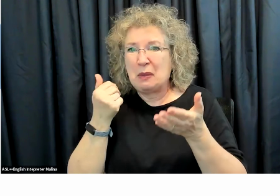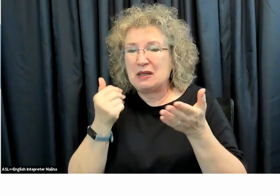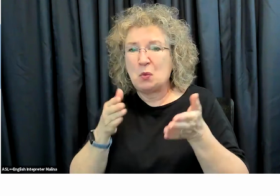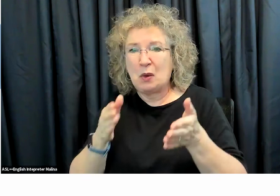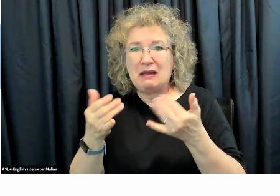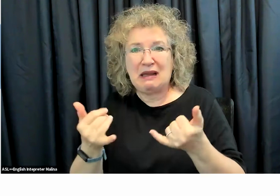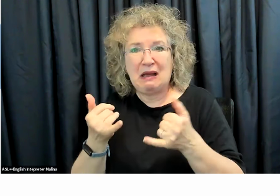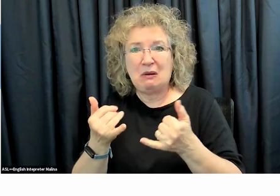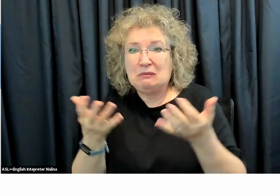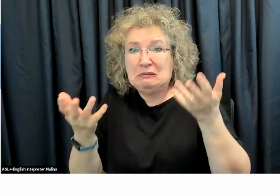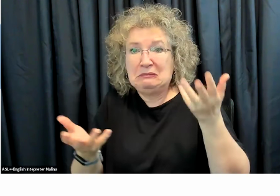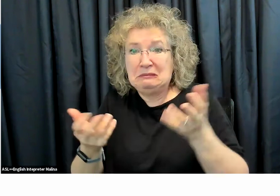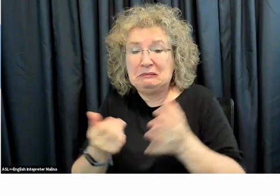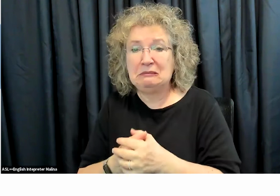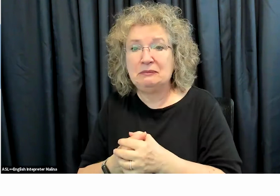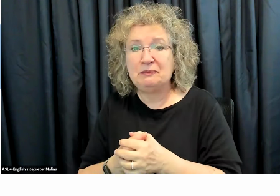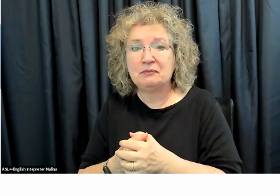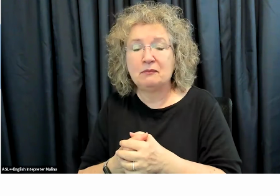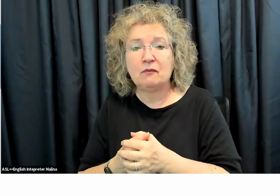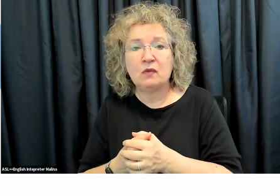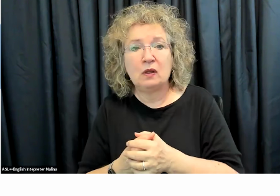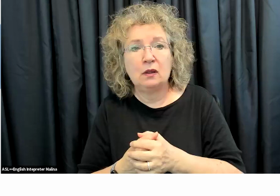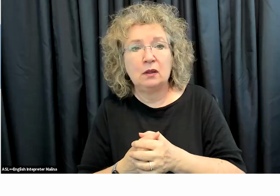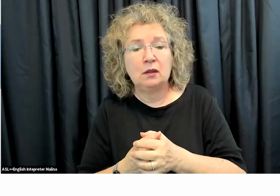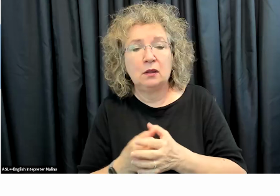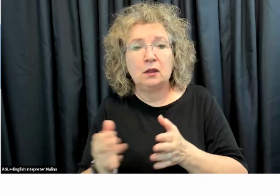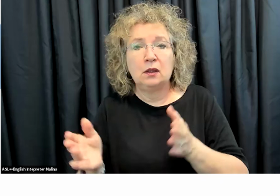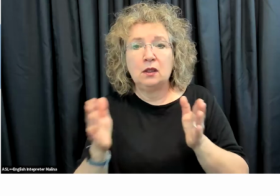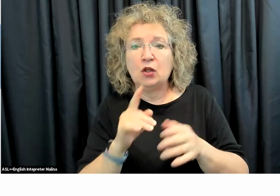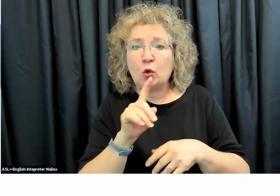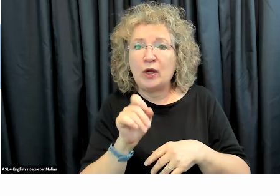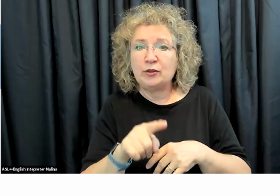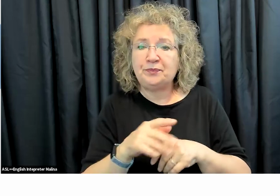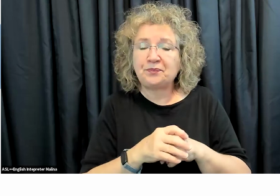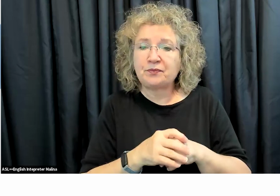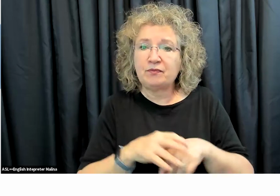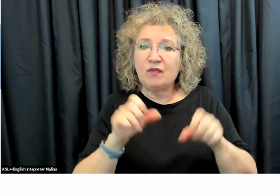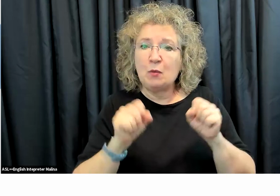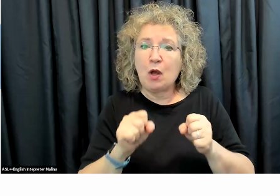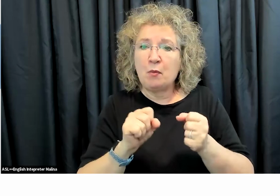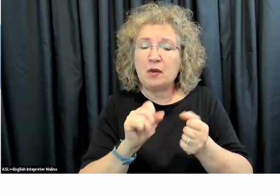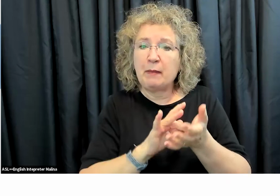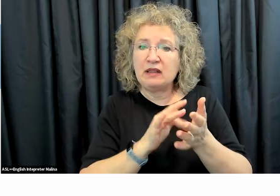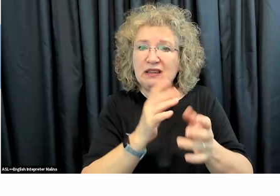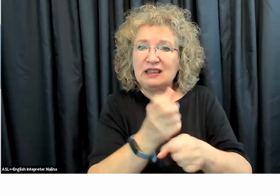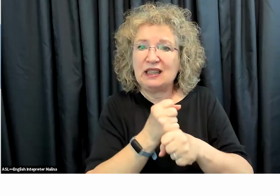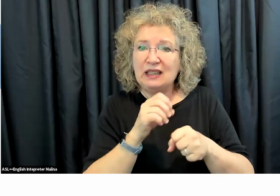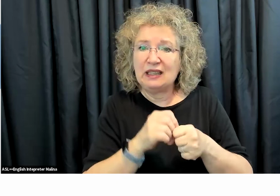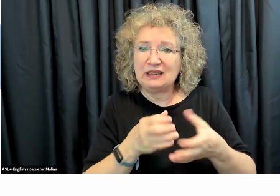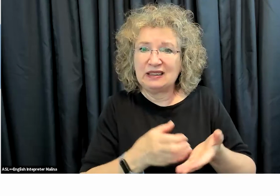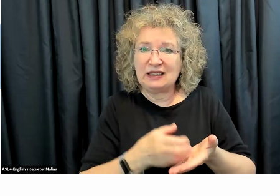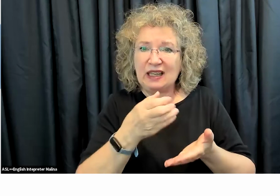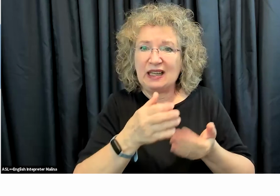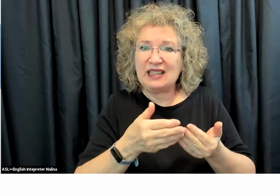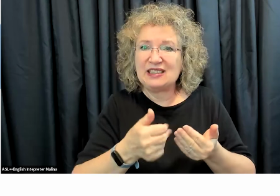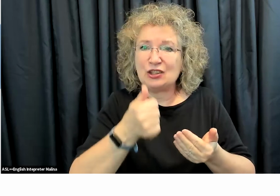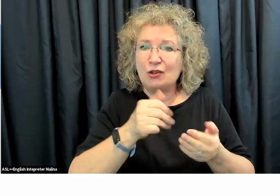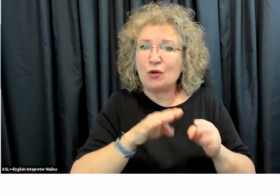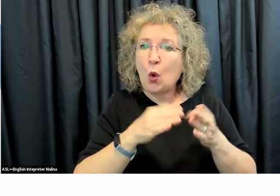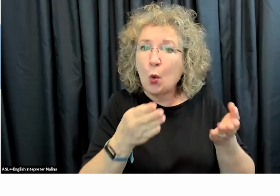Someone asked a question about, is it possible to get meds in containers that are easier to open in case